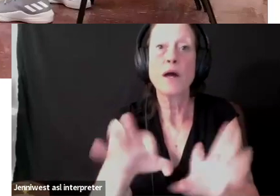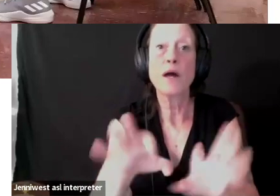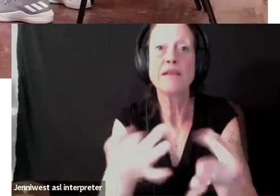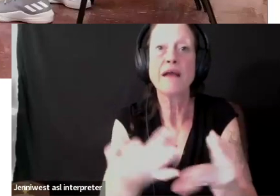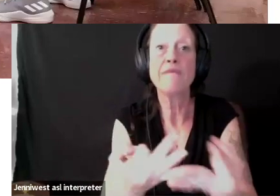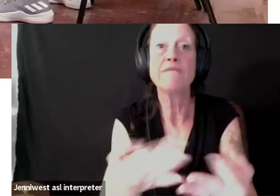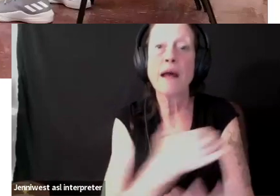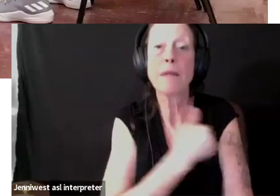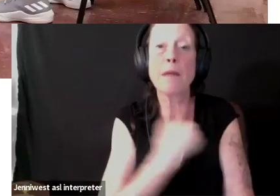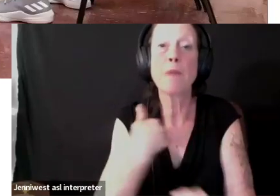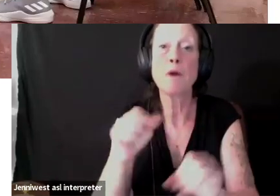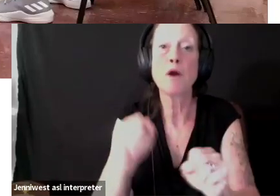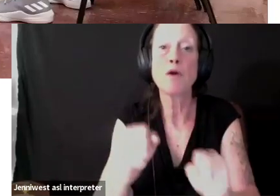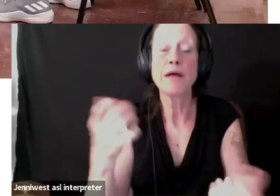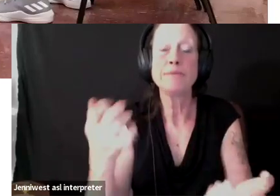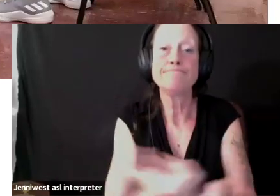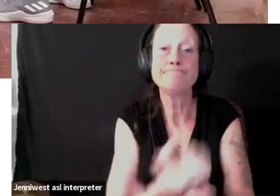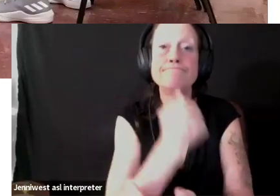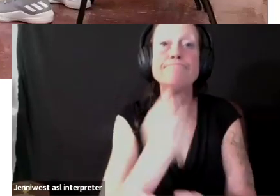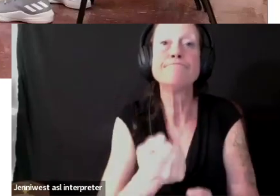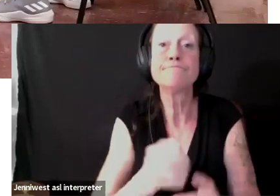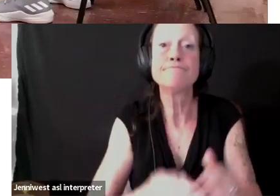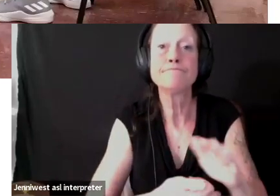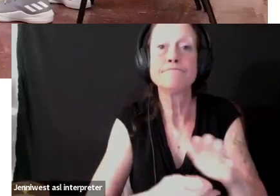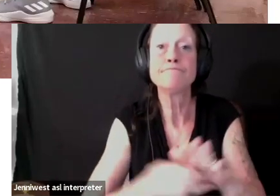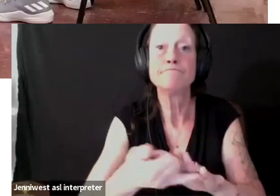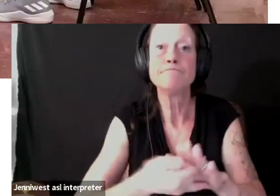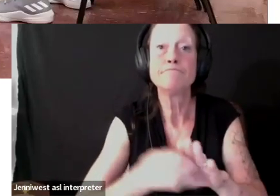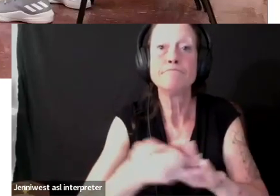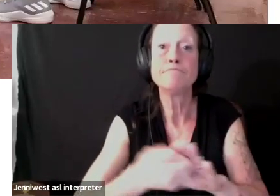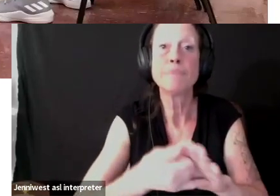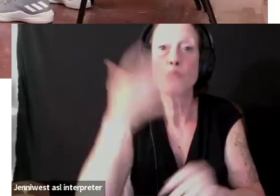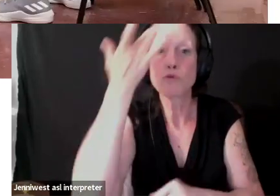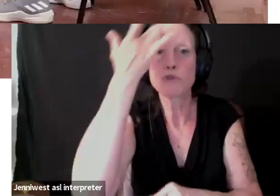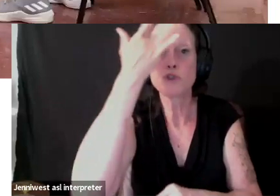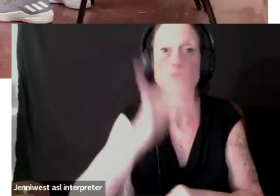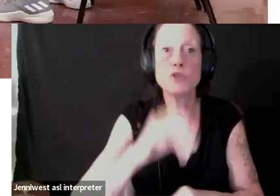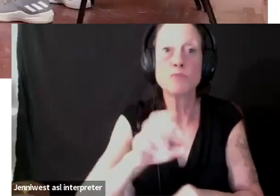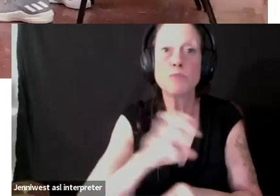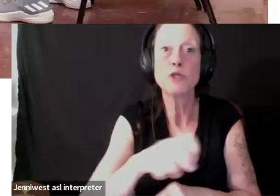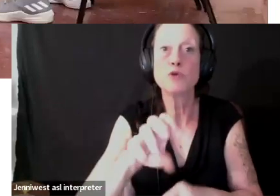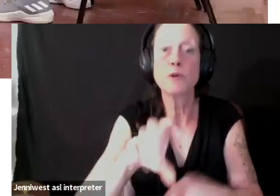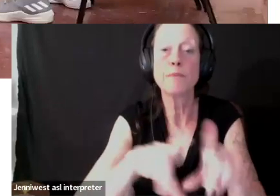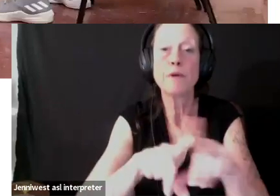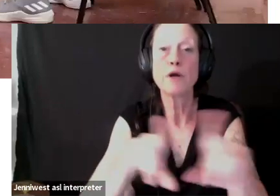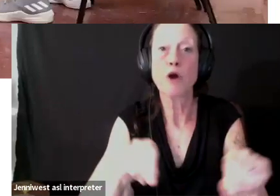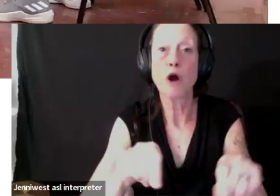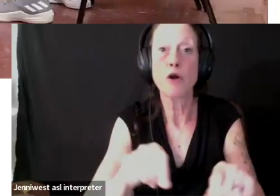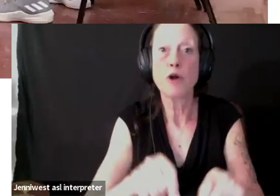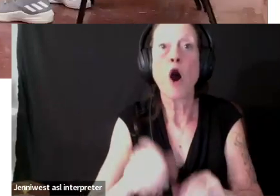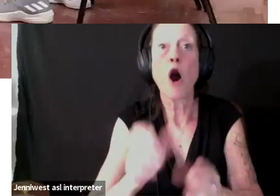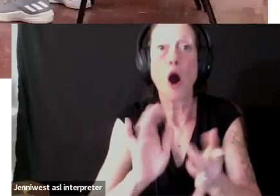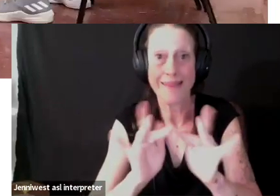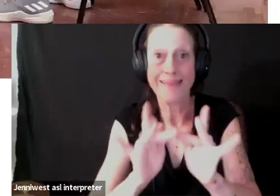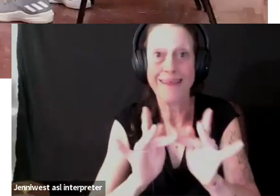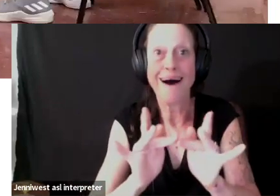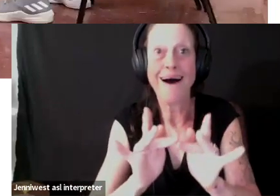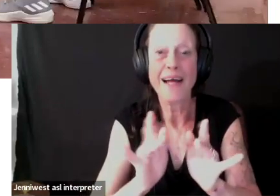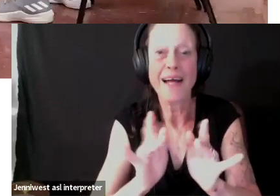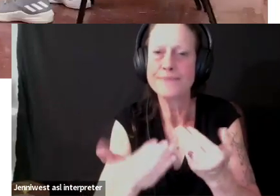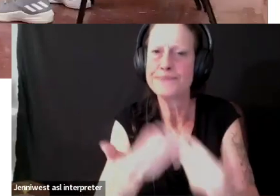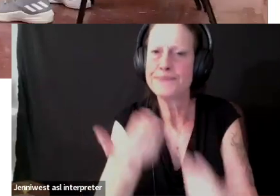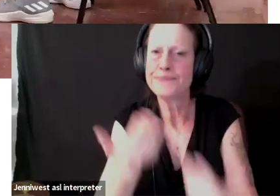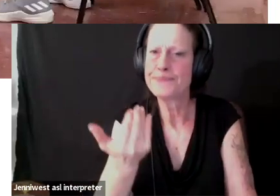It's income-based, really SNAP holders and their family members who don't have Metro access,